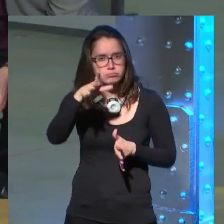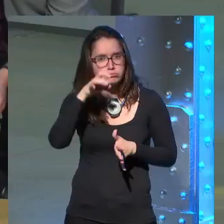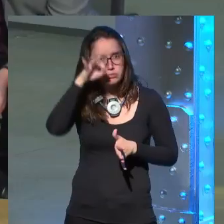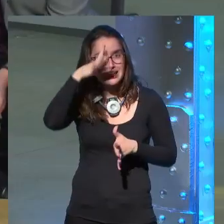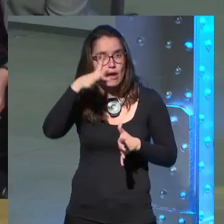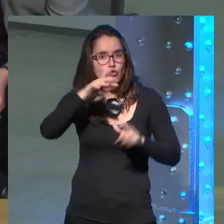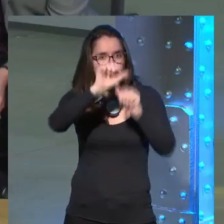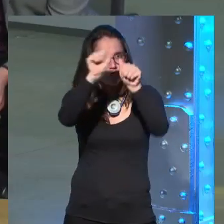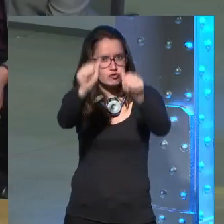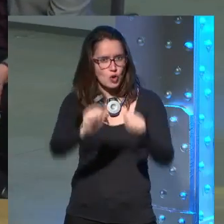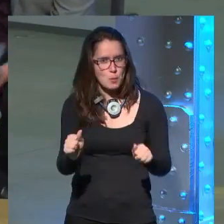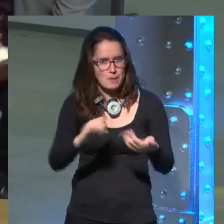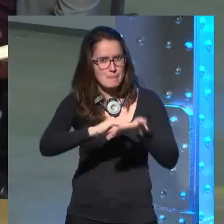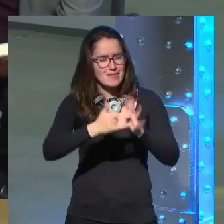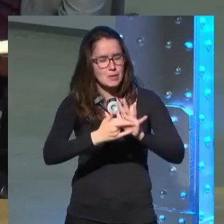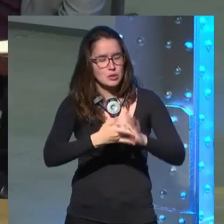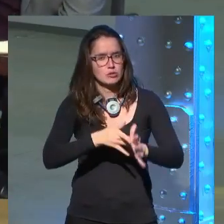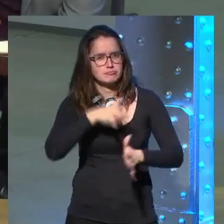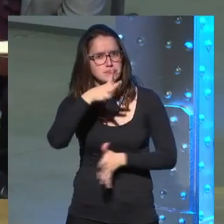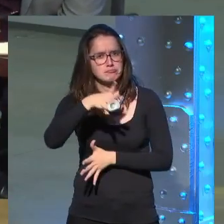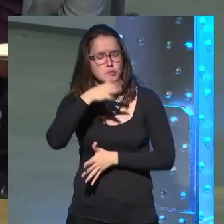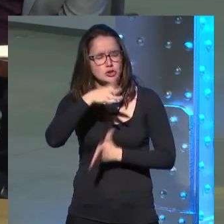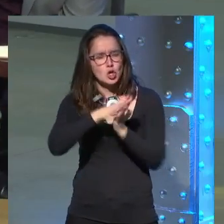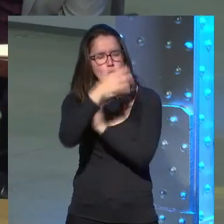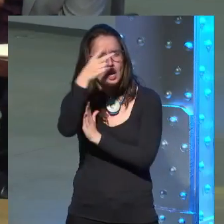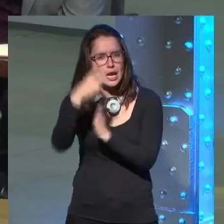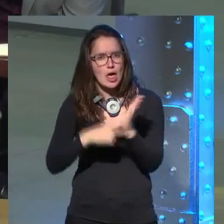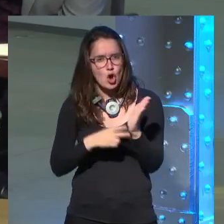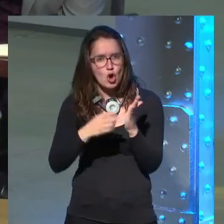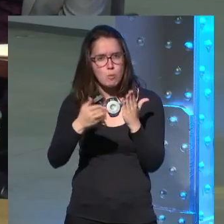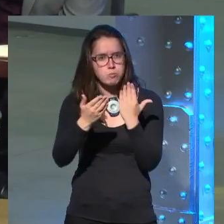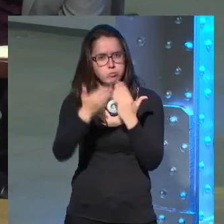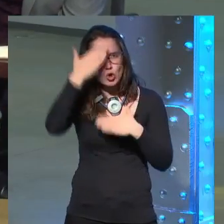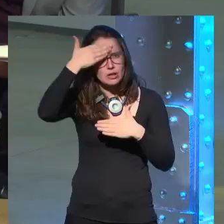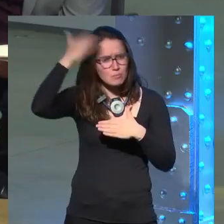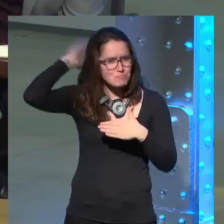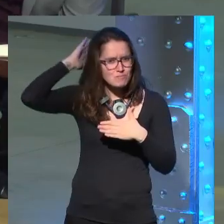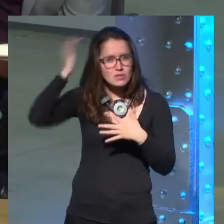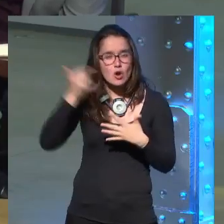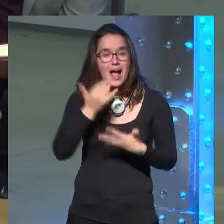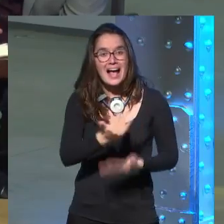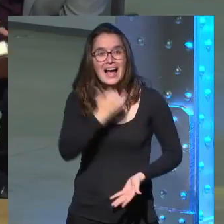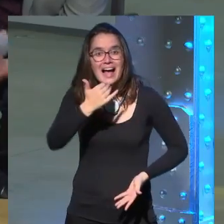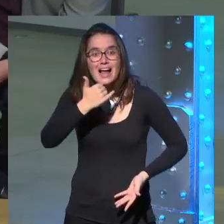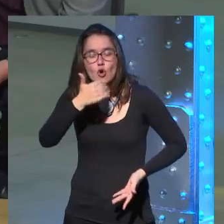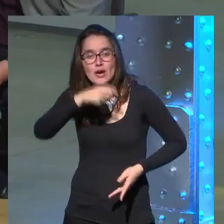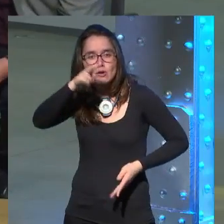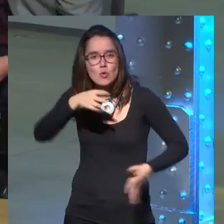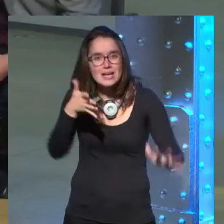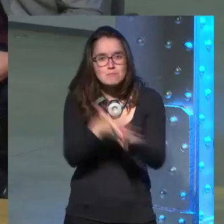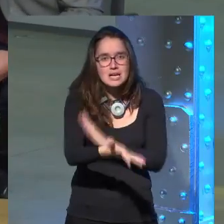I was amazed at your approach. I read in